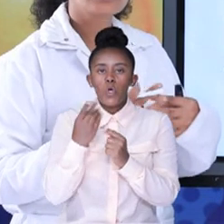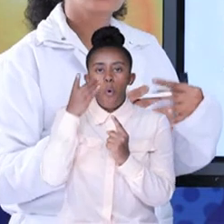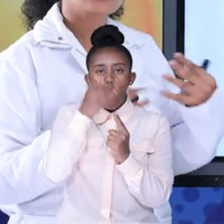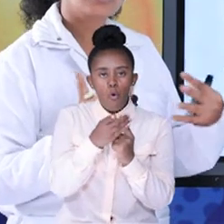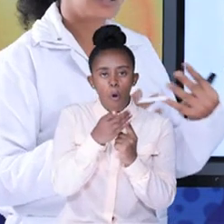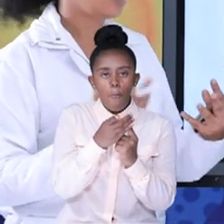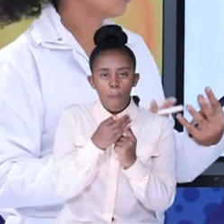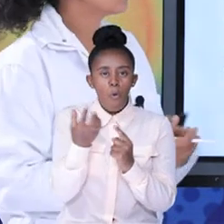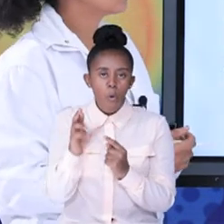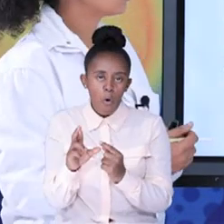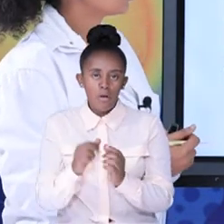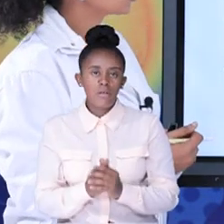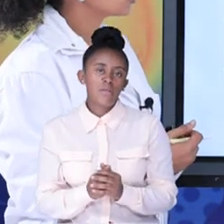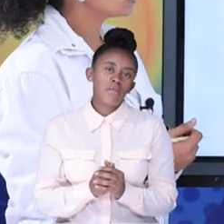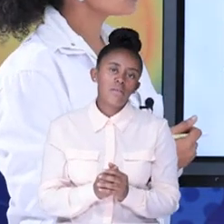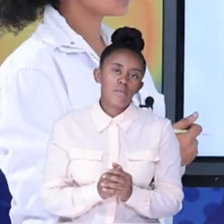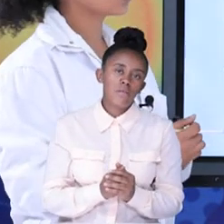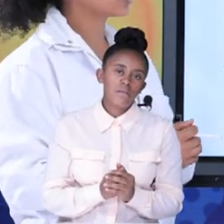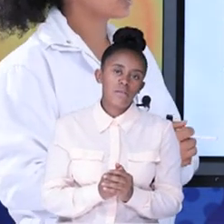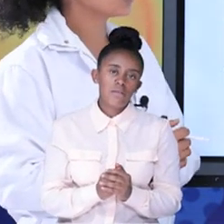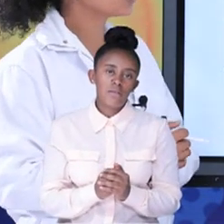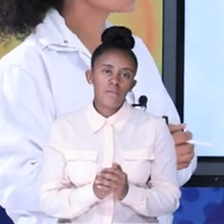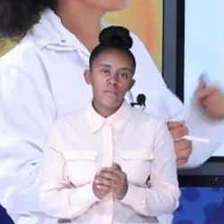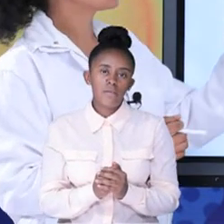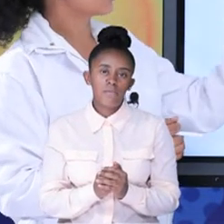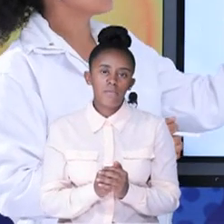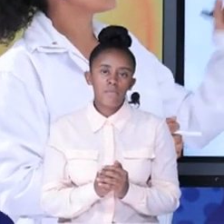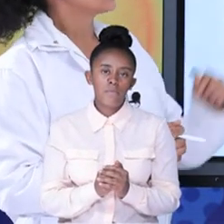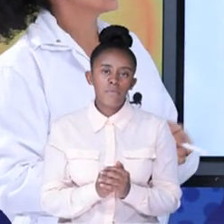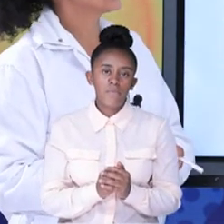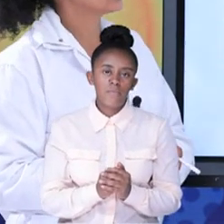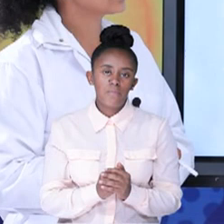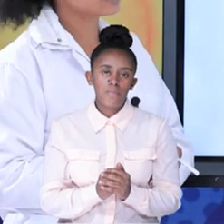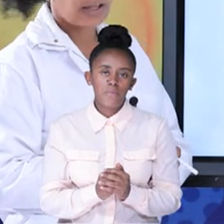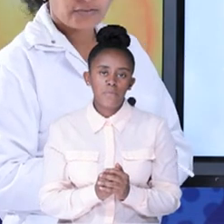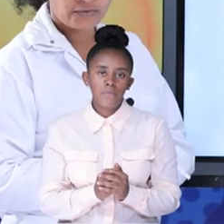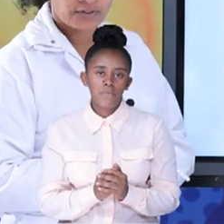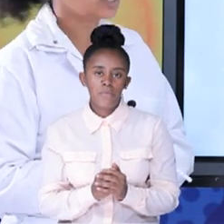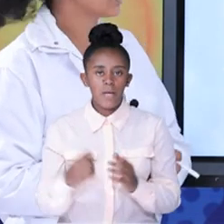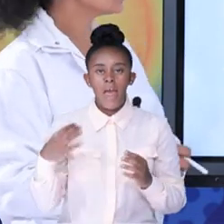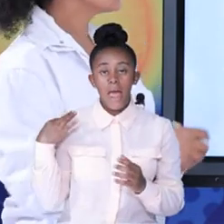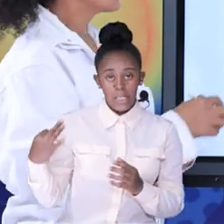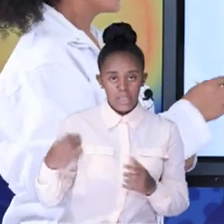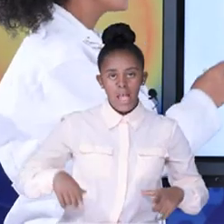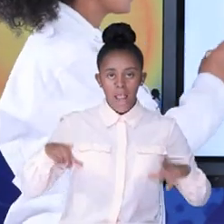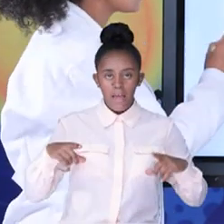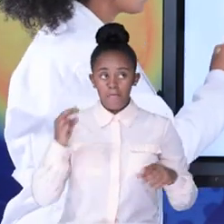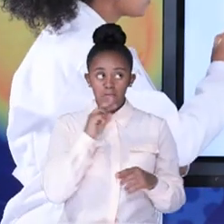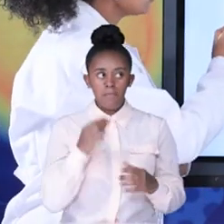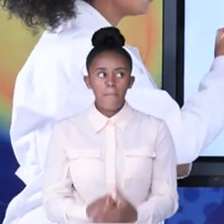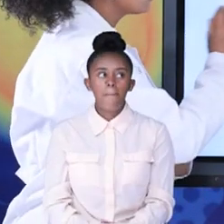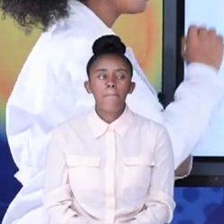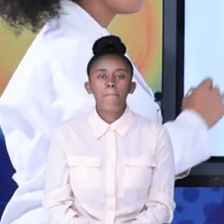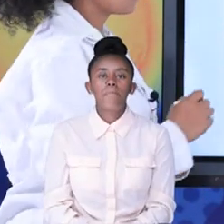These are the opportunities that we can use to have a healthy lifestyle. And the